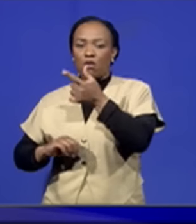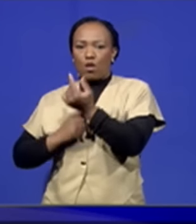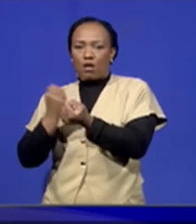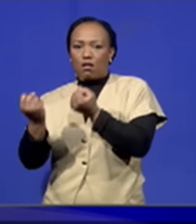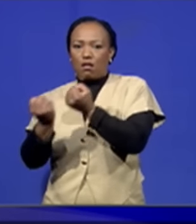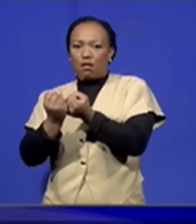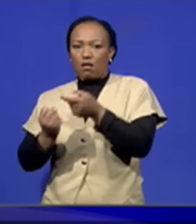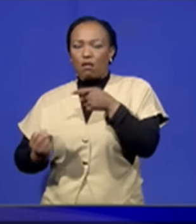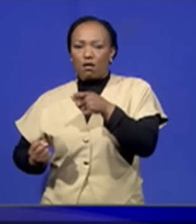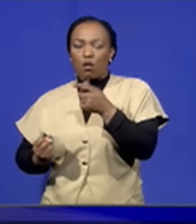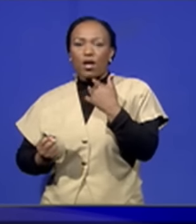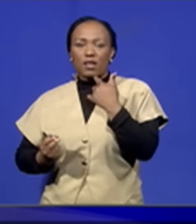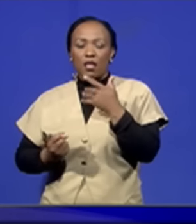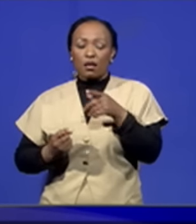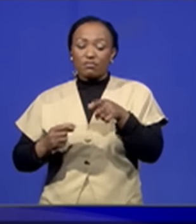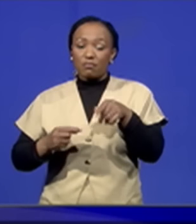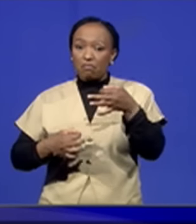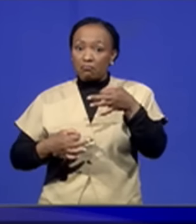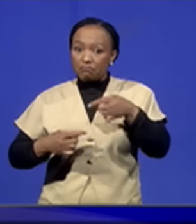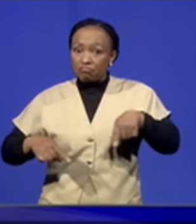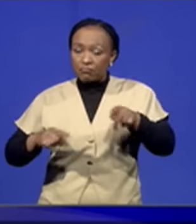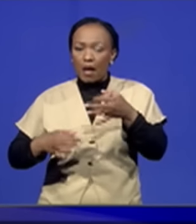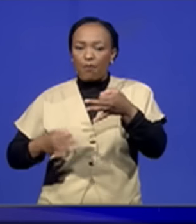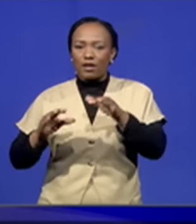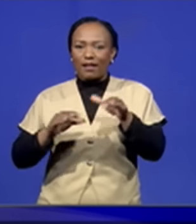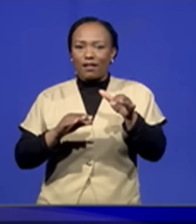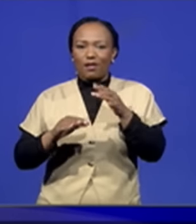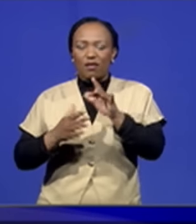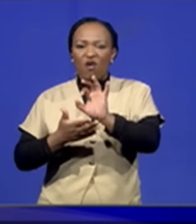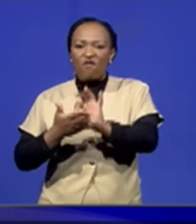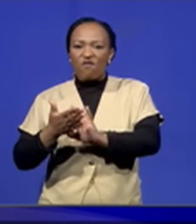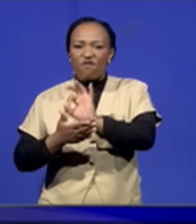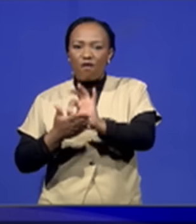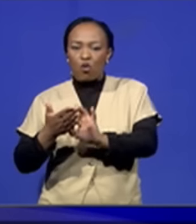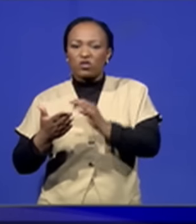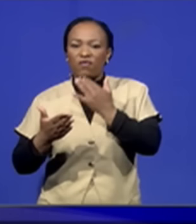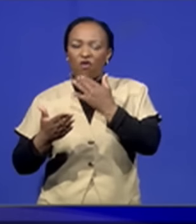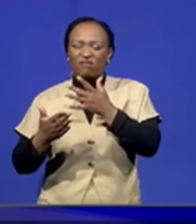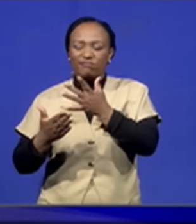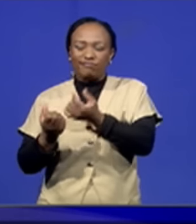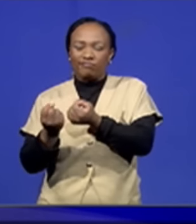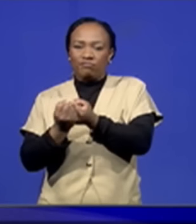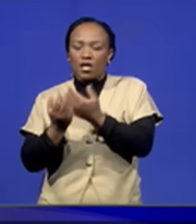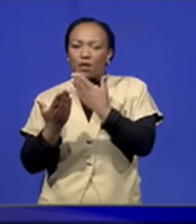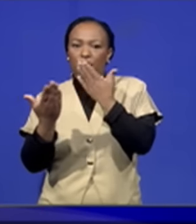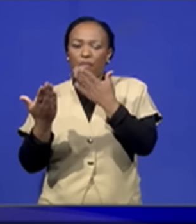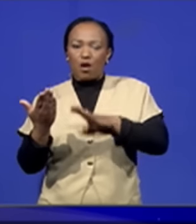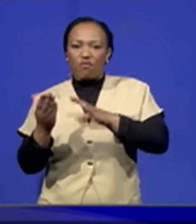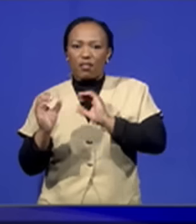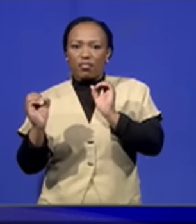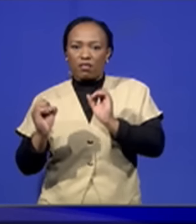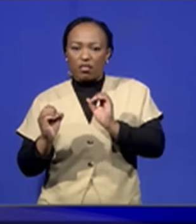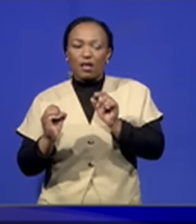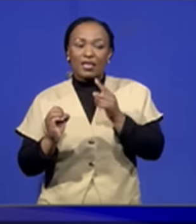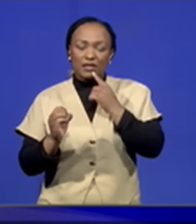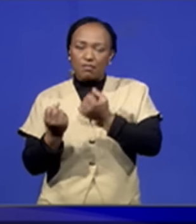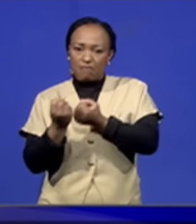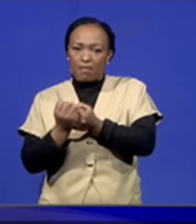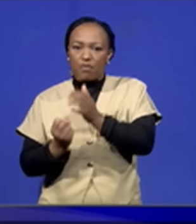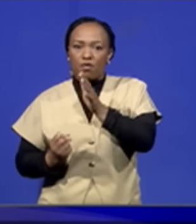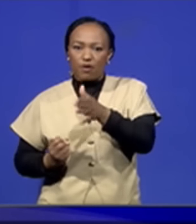ya go tlhoka boikanyego. Mbalula o ne a bua le bobegadikgang mono Johannesburg mme wa amile dintlha di le mmalwa tse